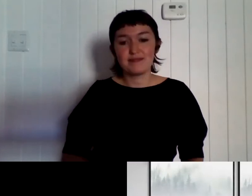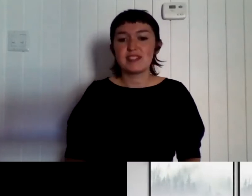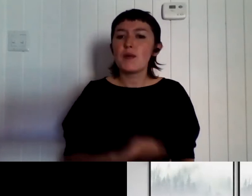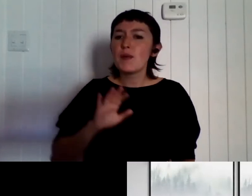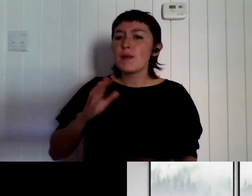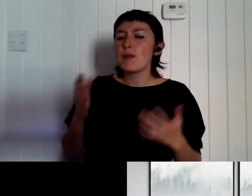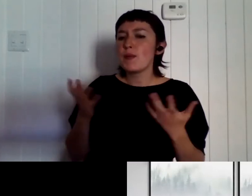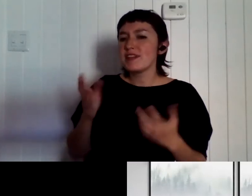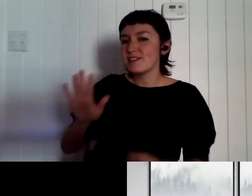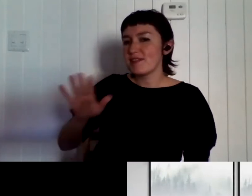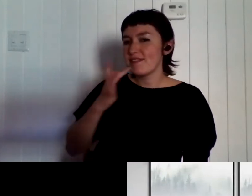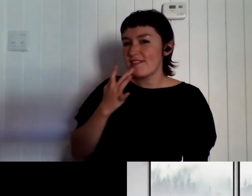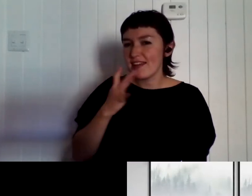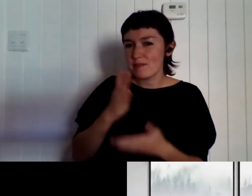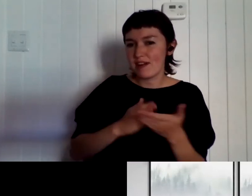from Max.